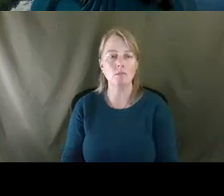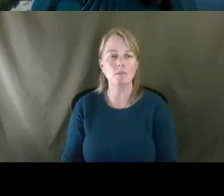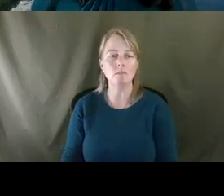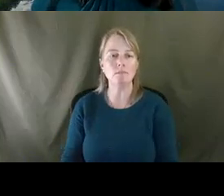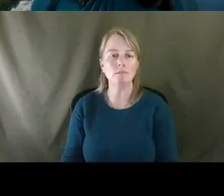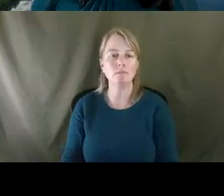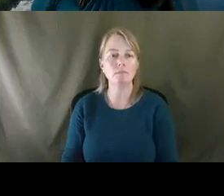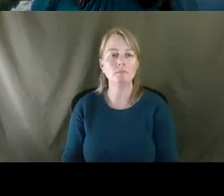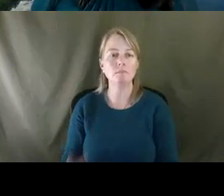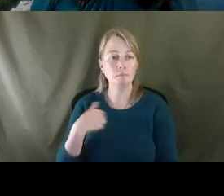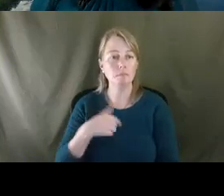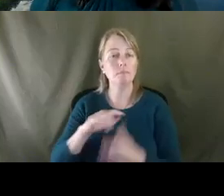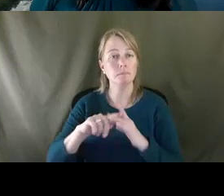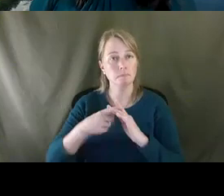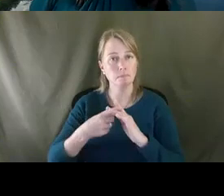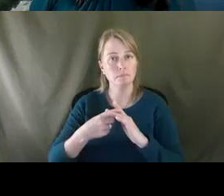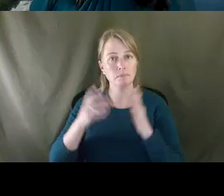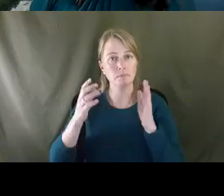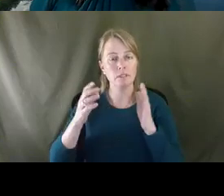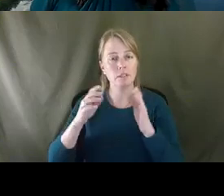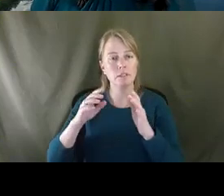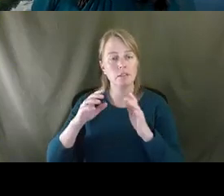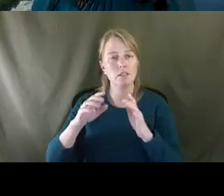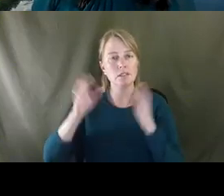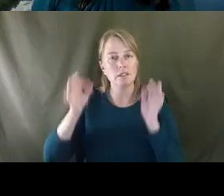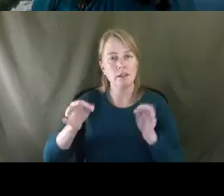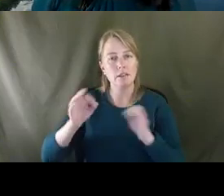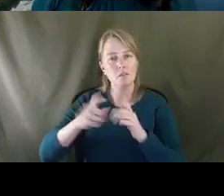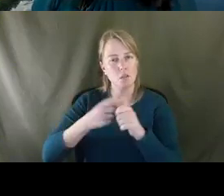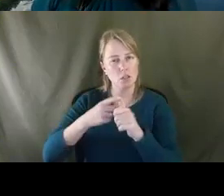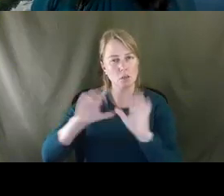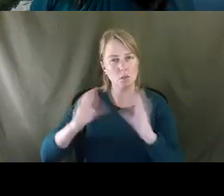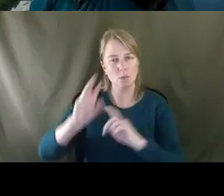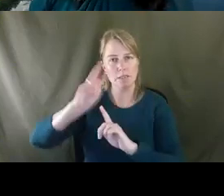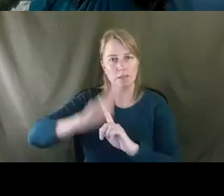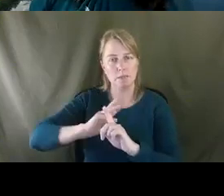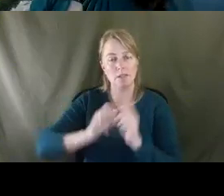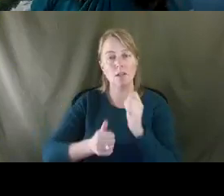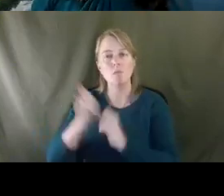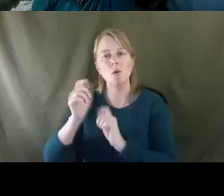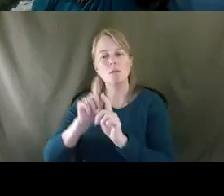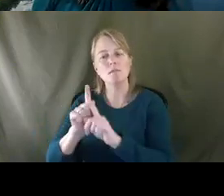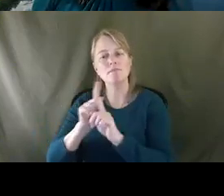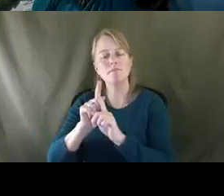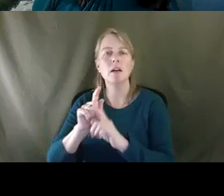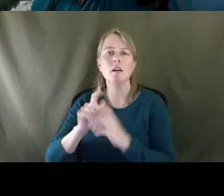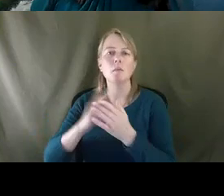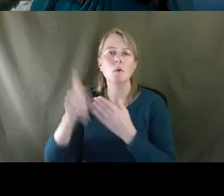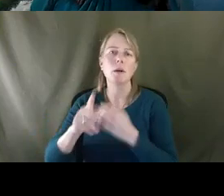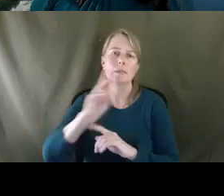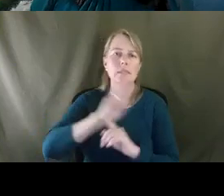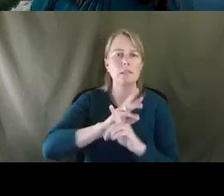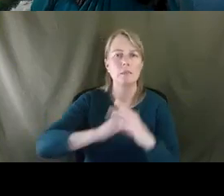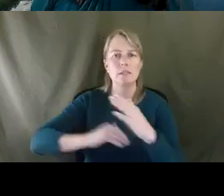So we decided to run our first cohort for 6 months. Most mentorship programs will have a duration of 6 to 12 months.